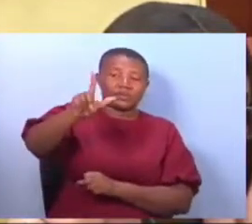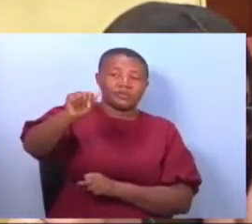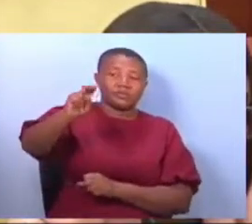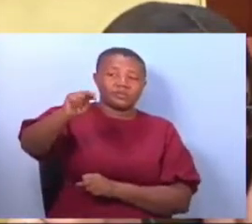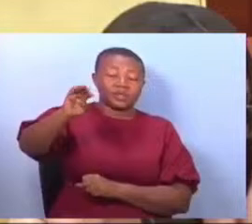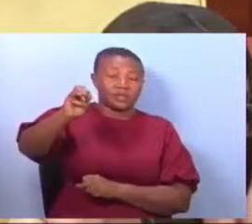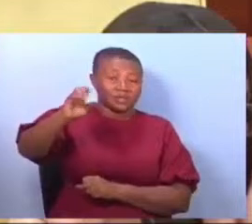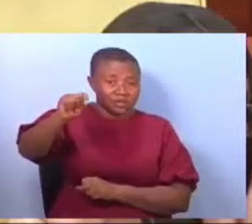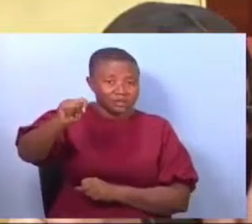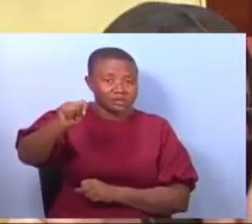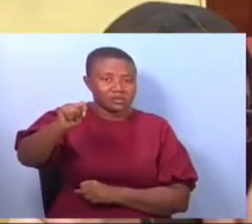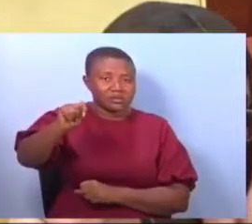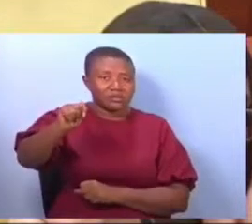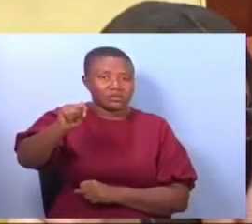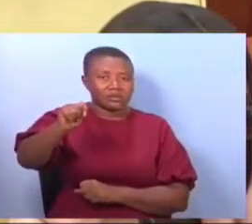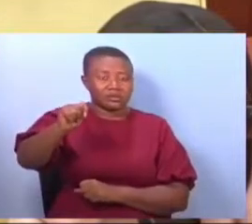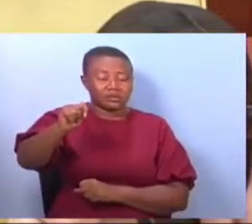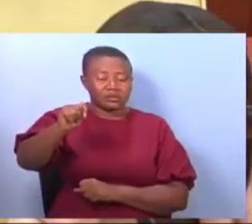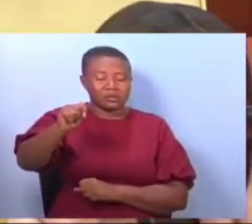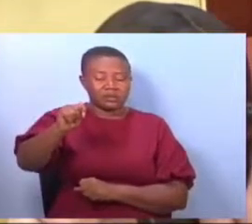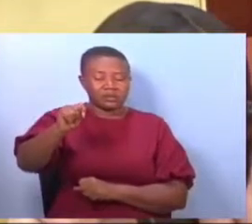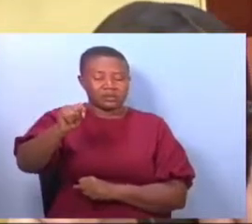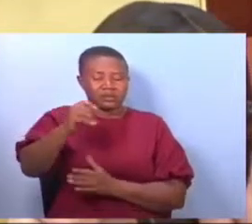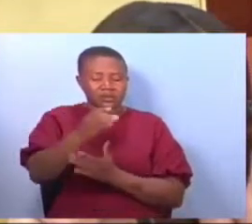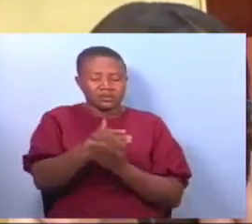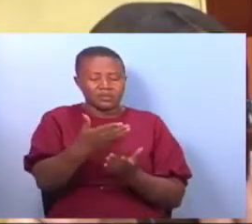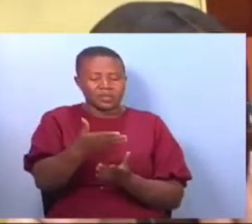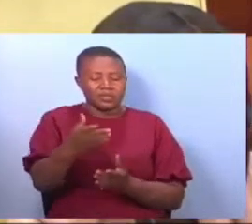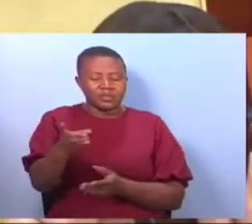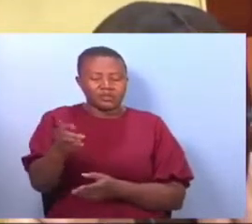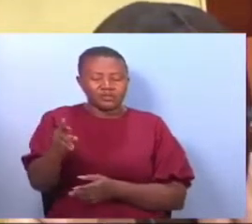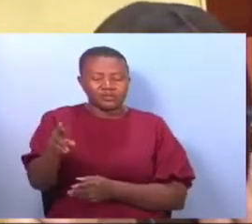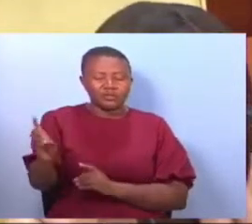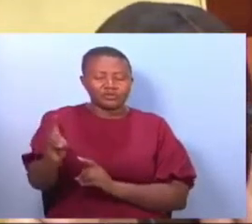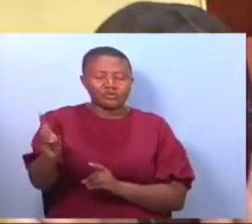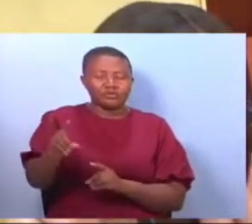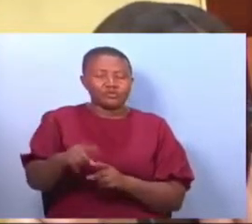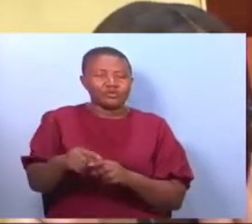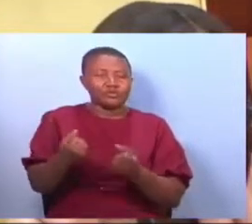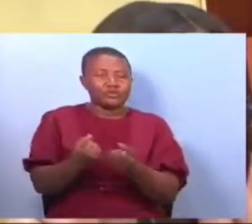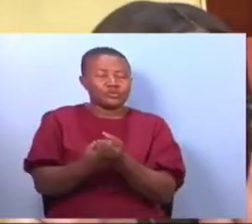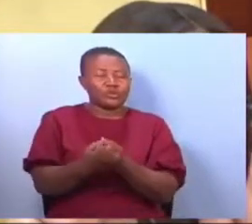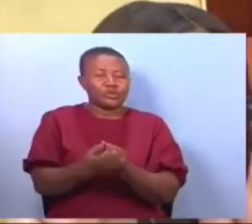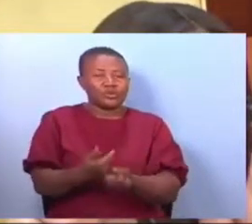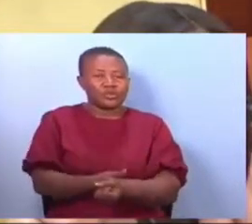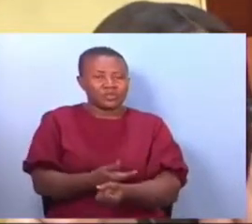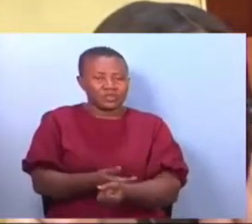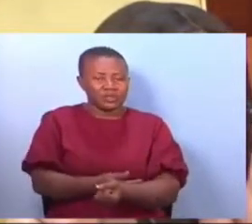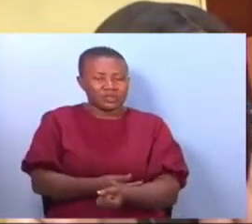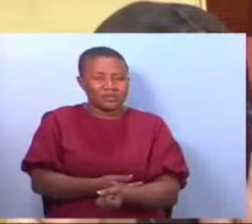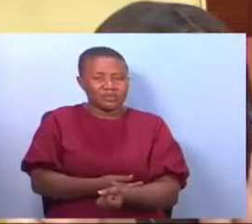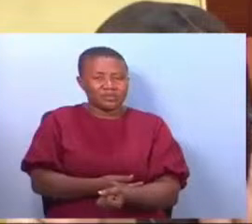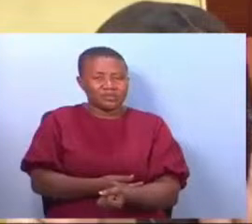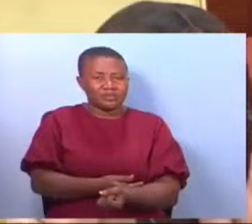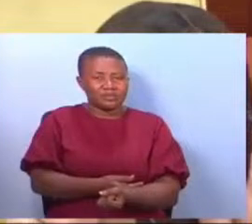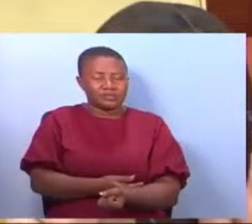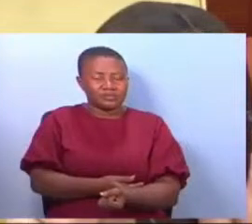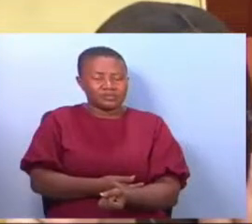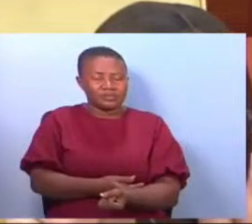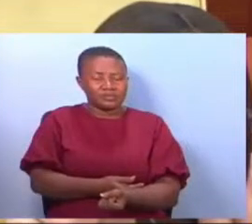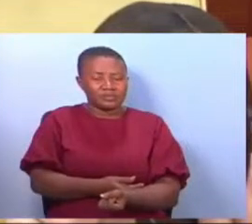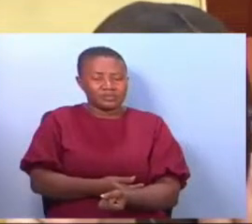that the sort of thing that Dr. Malfoy did in supporting Ghana in our thinking about climate